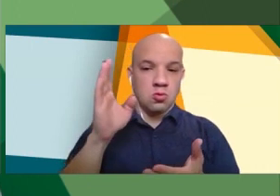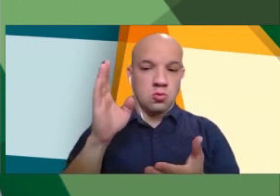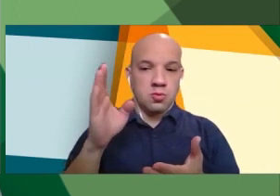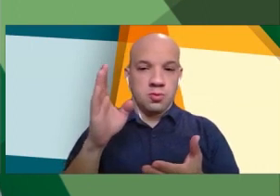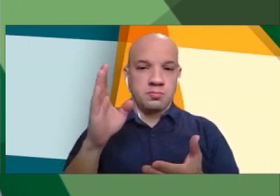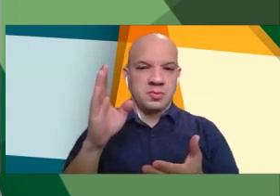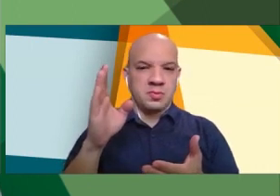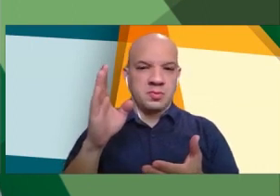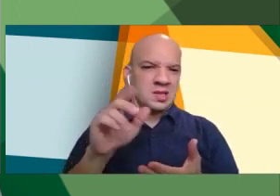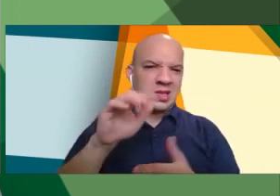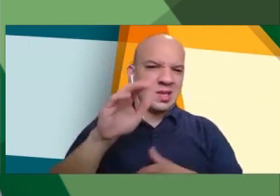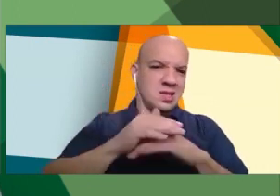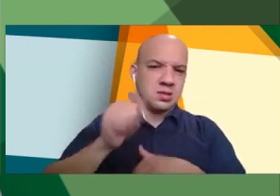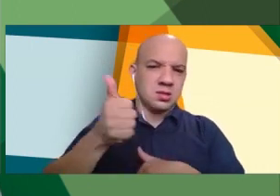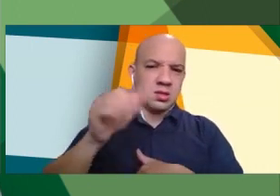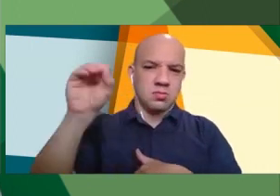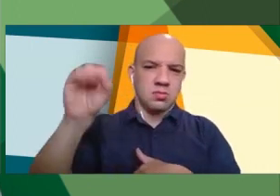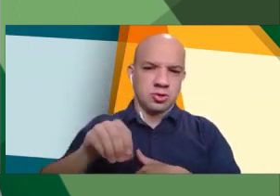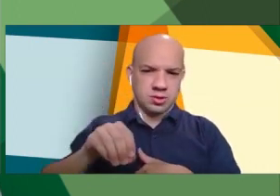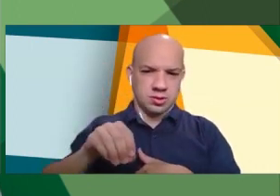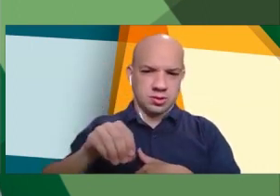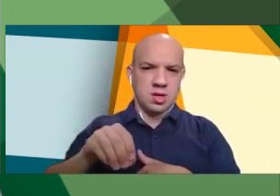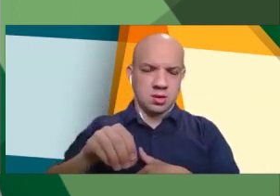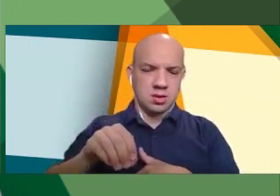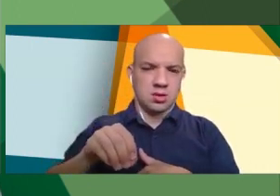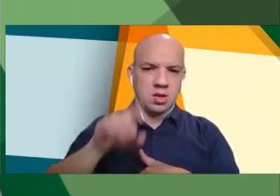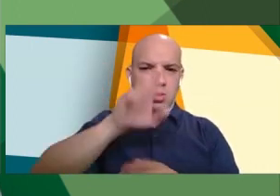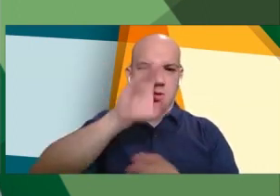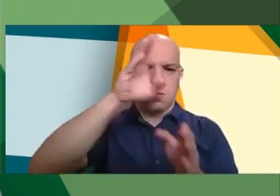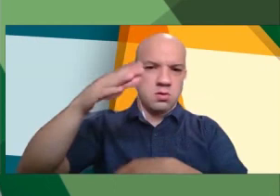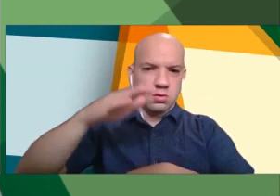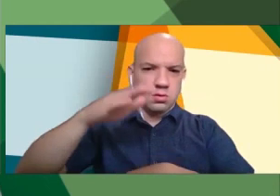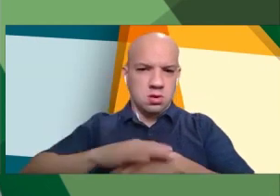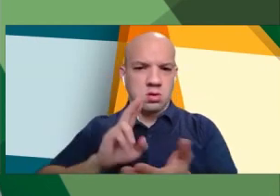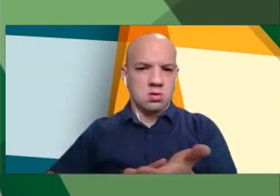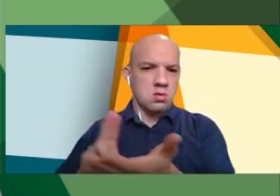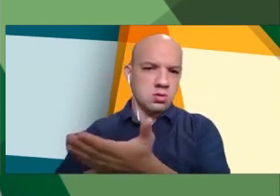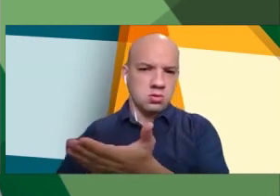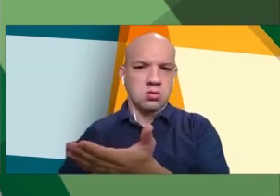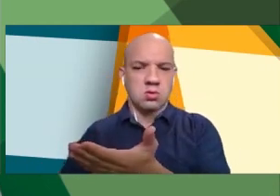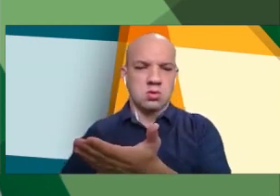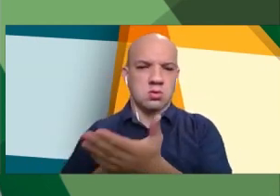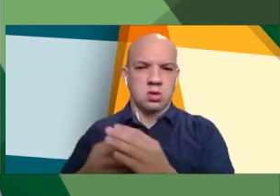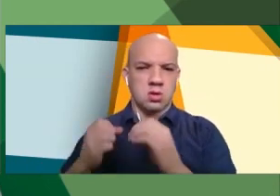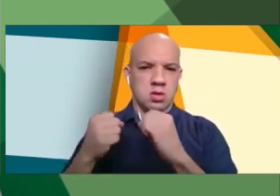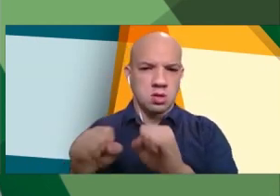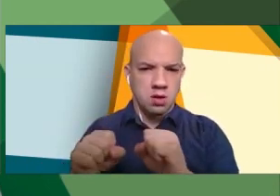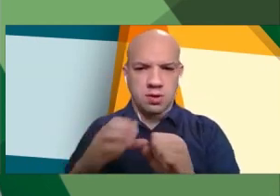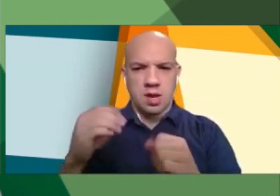least 10% that you have to focus on contracting efforts and